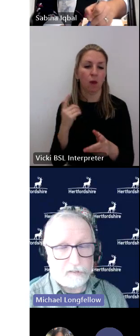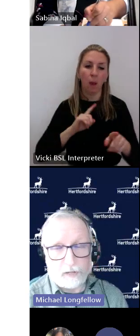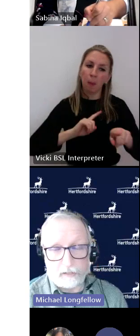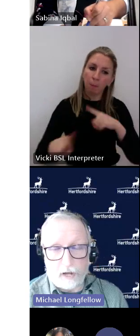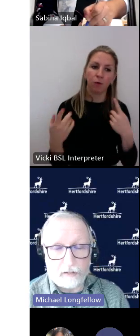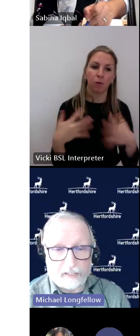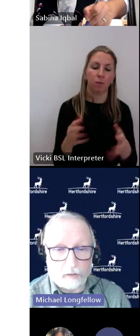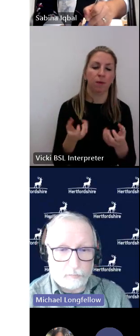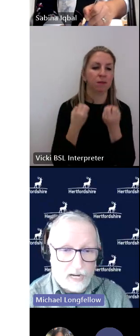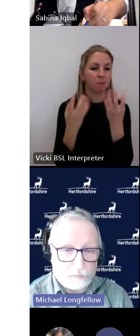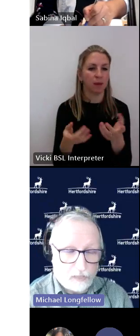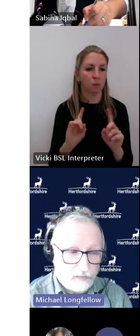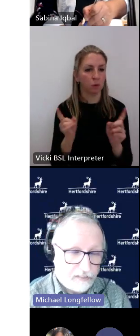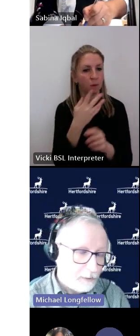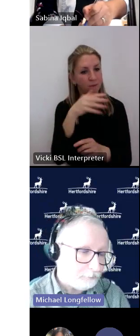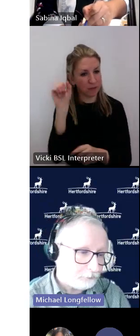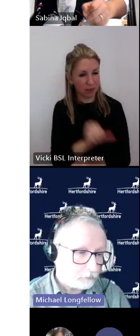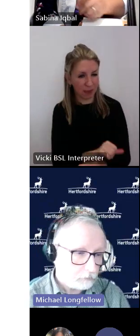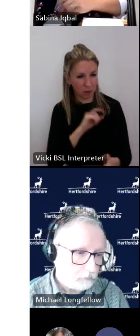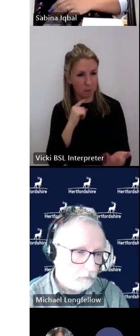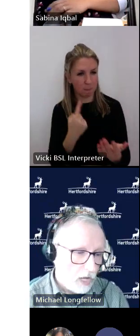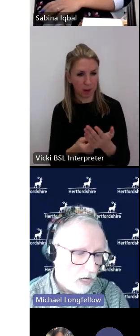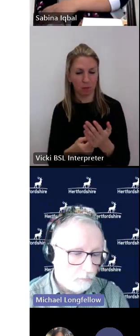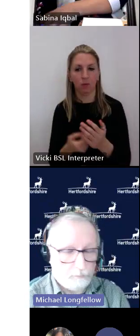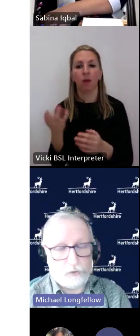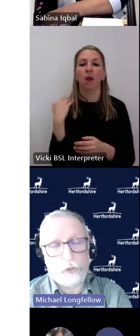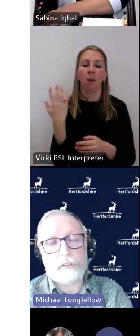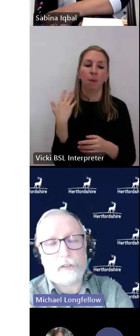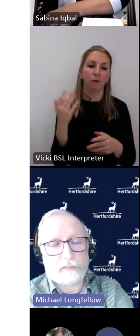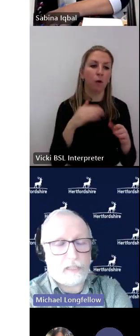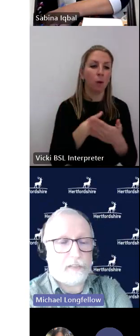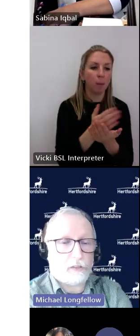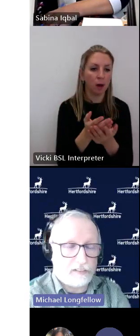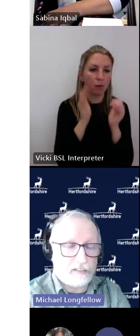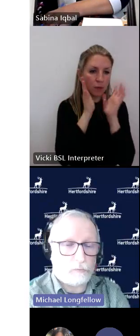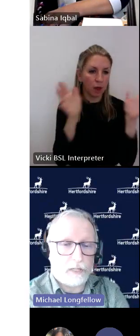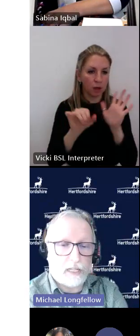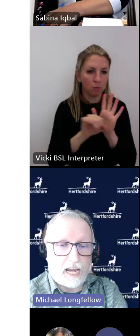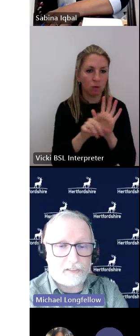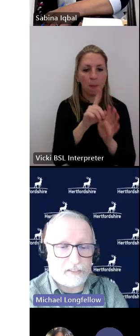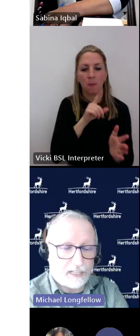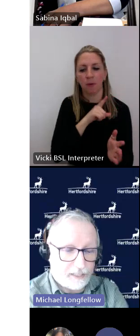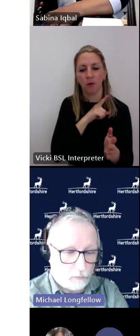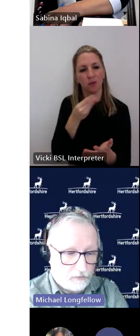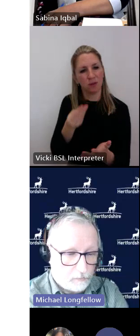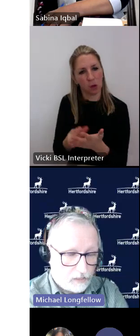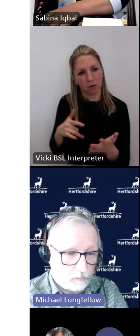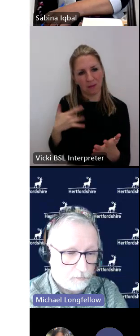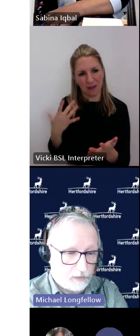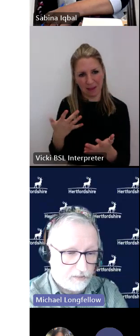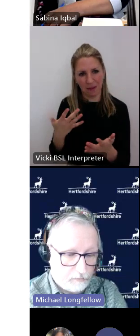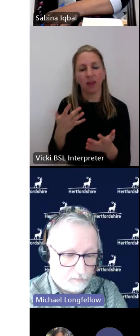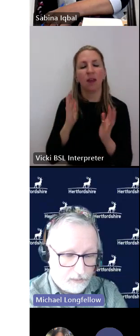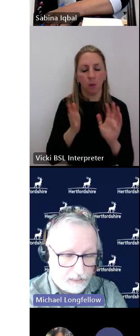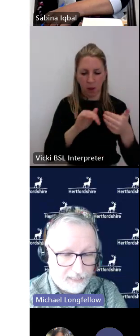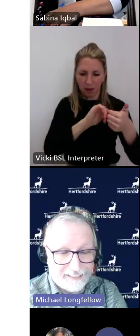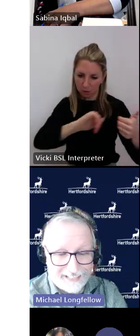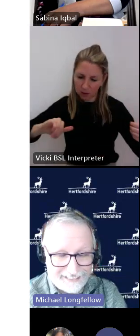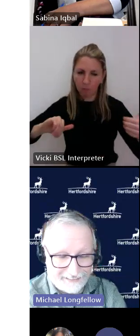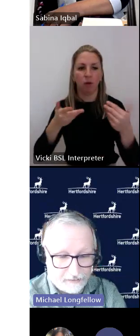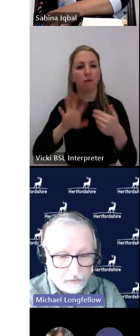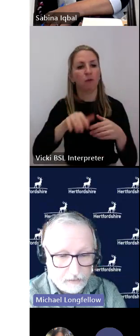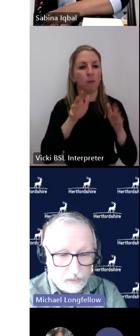£50,000. It was part of the Hearts Help brand previously. Due to the cost of living crisis, we had to take it away from Hearts Help because it was